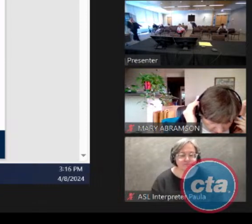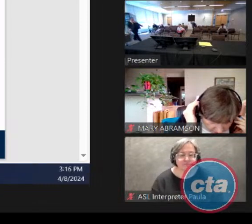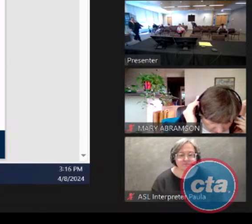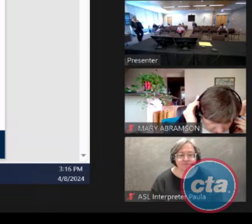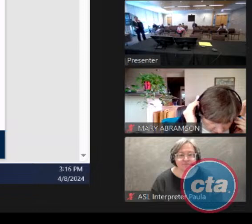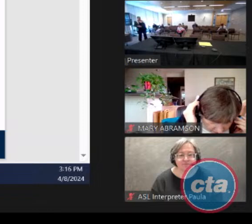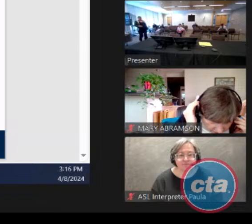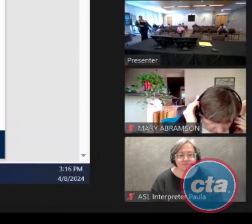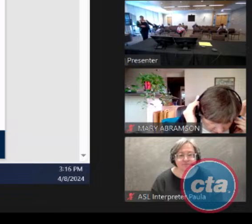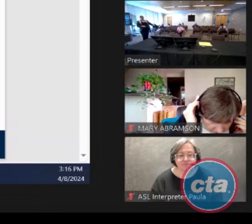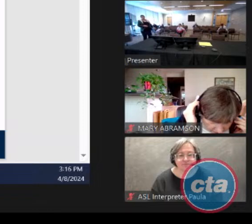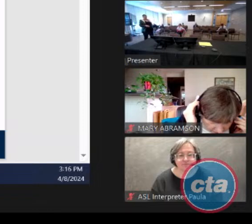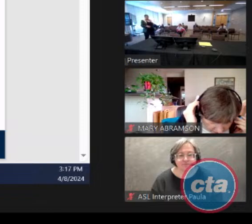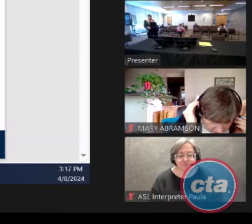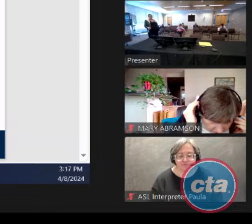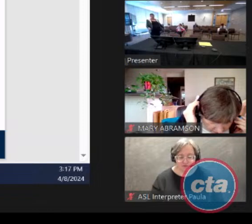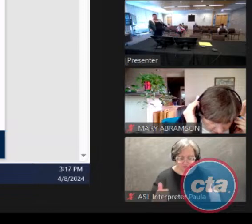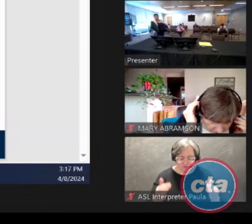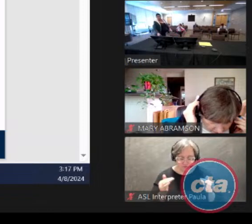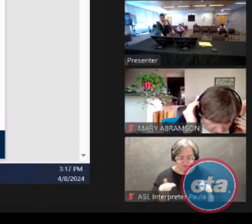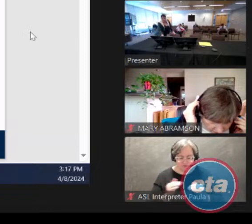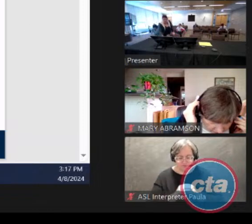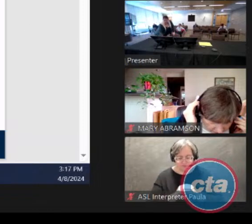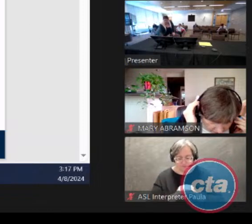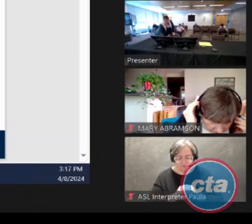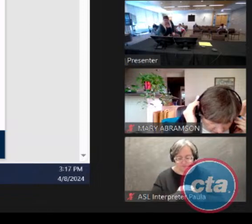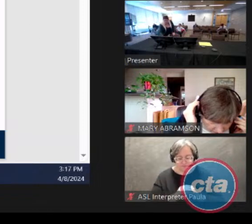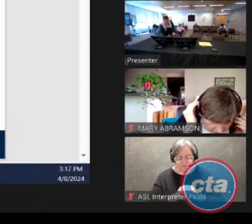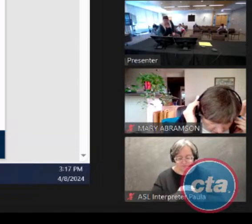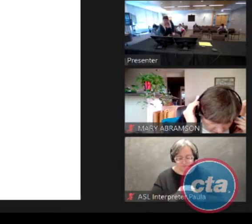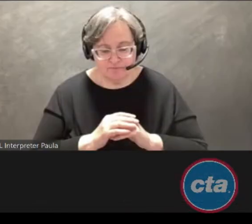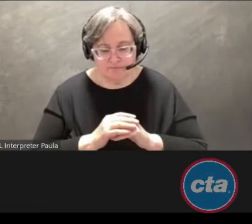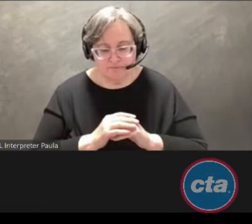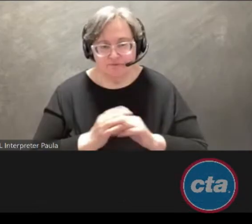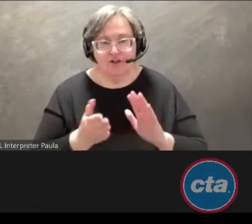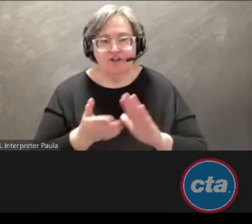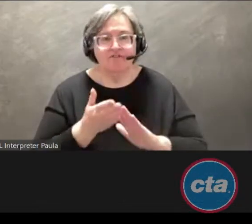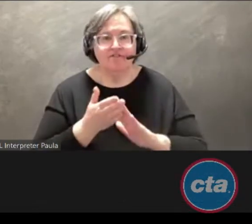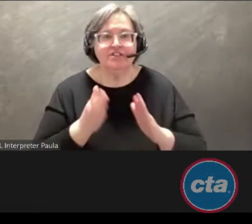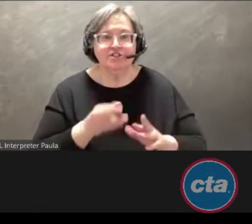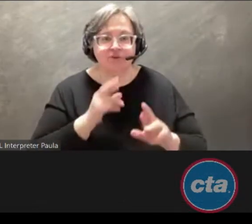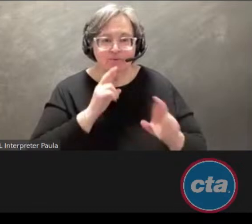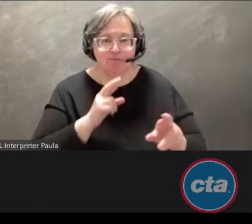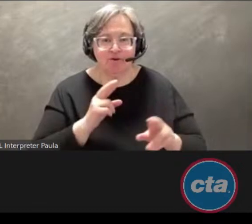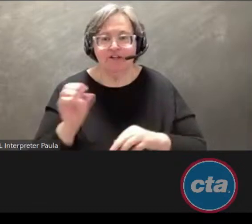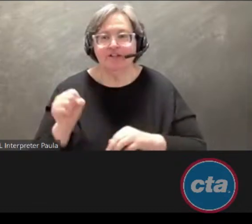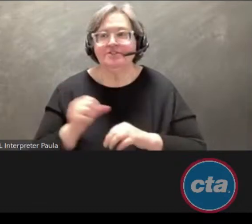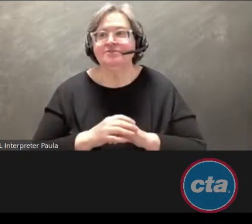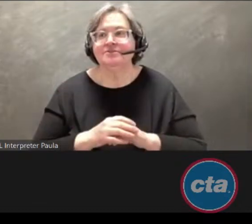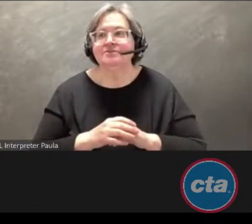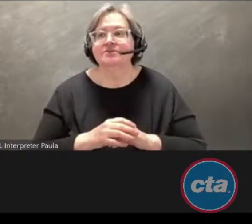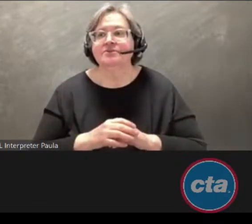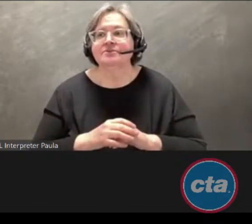so we will move on to facilitators report. Yes.